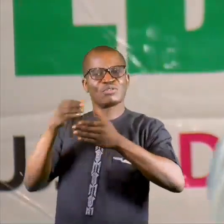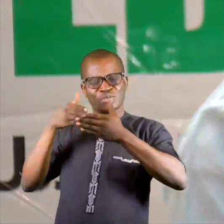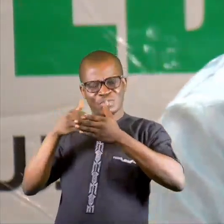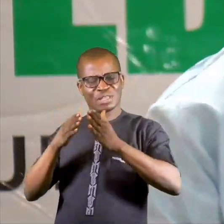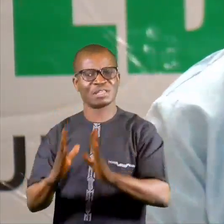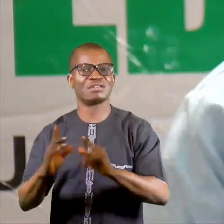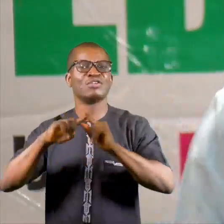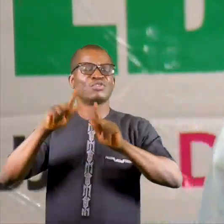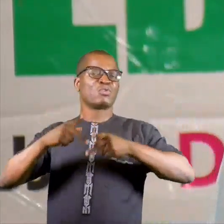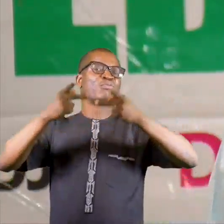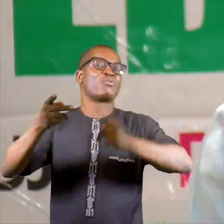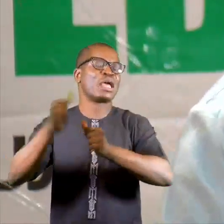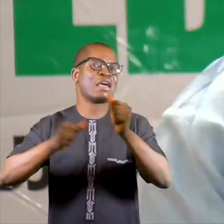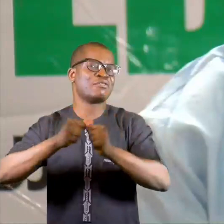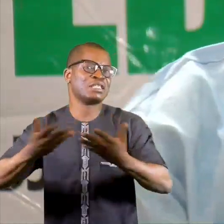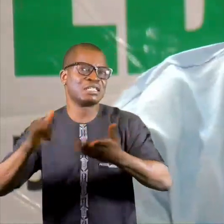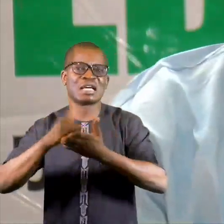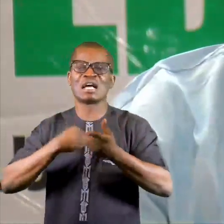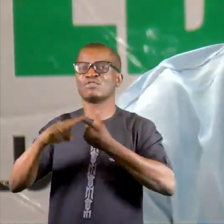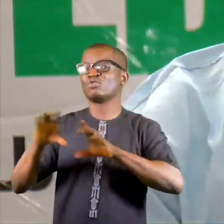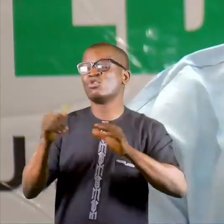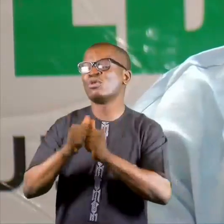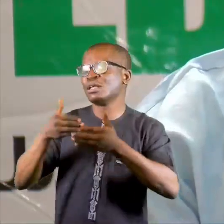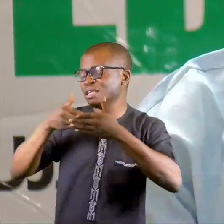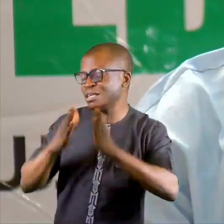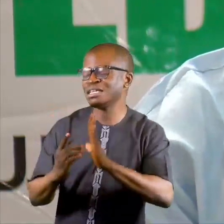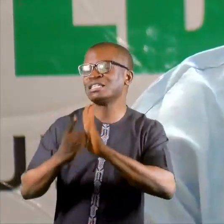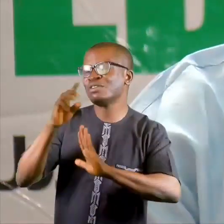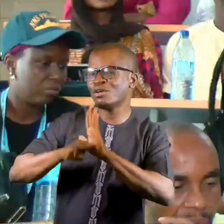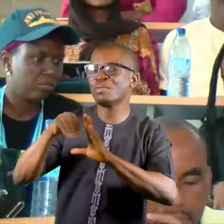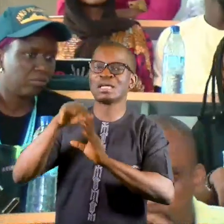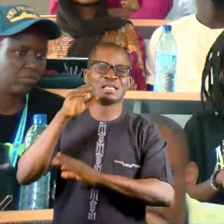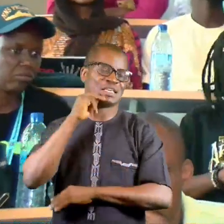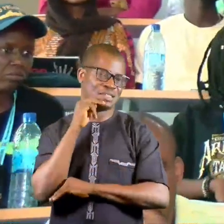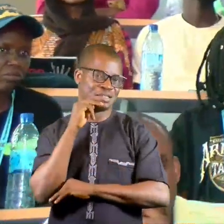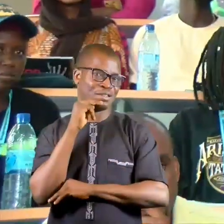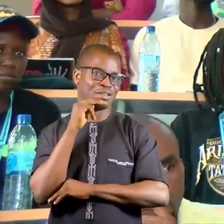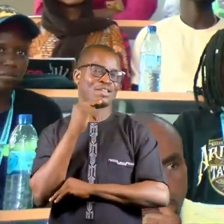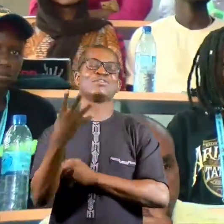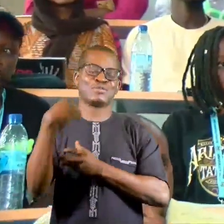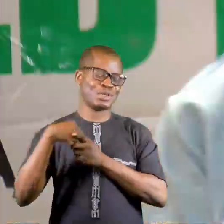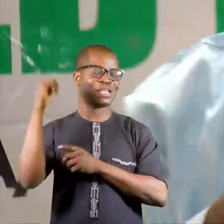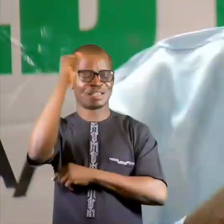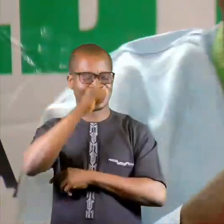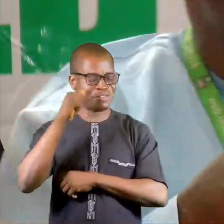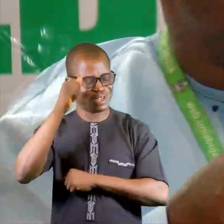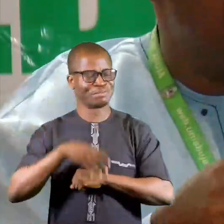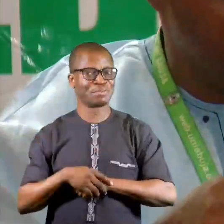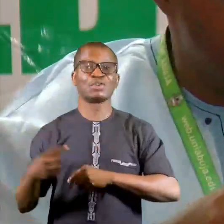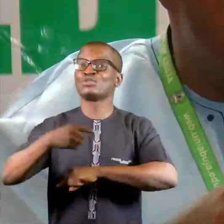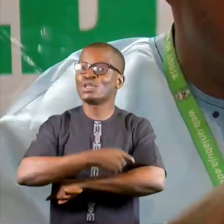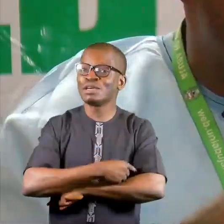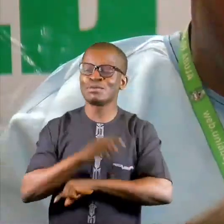leadership, to promote everything that has to do with leadership development in Nigeria and indeed in Africa. Today is going